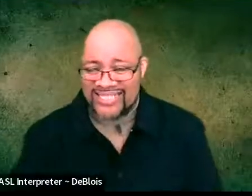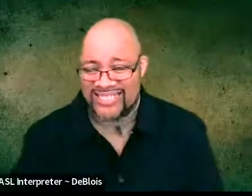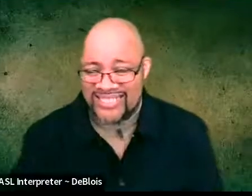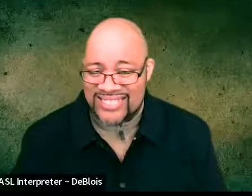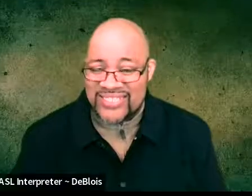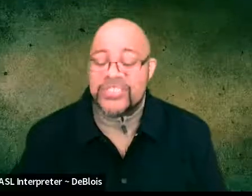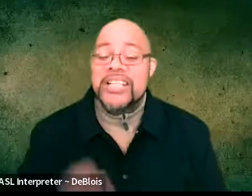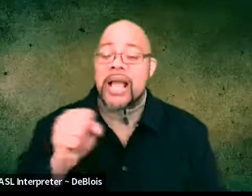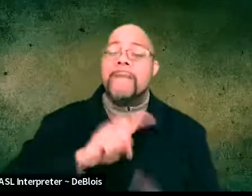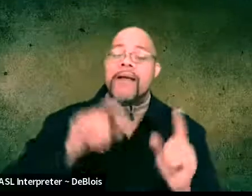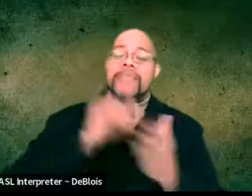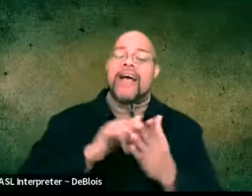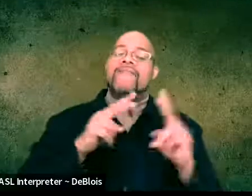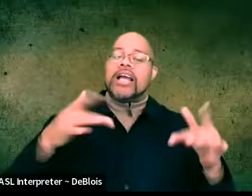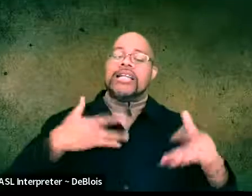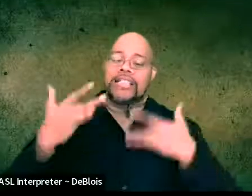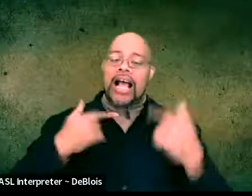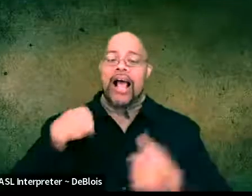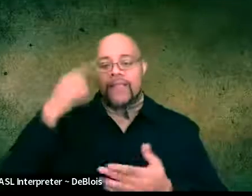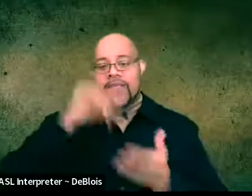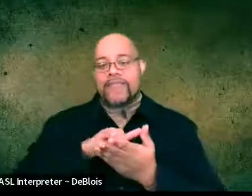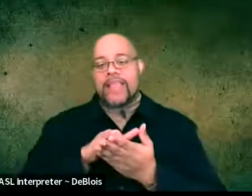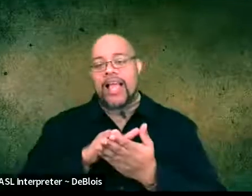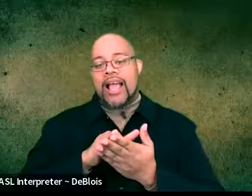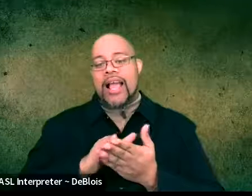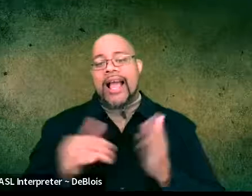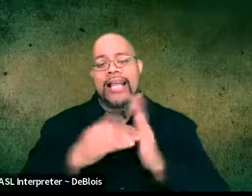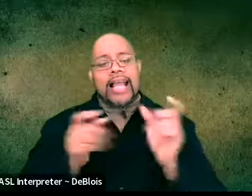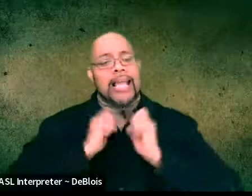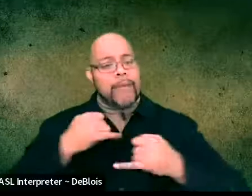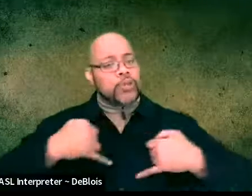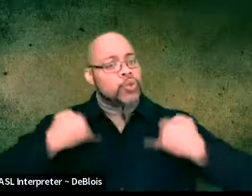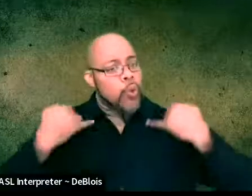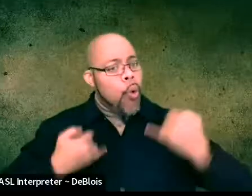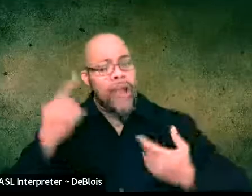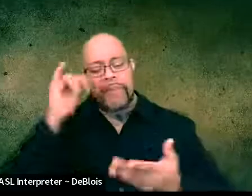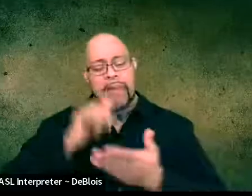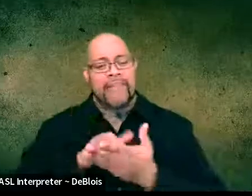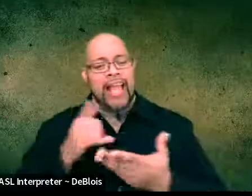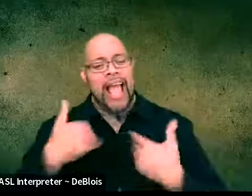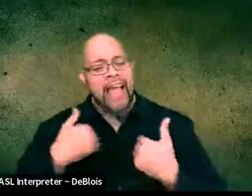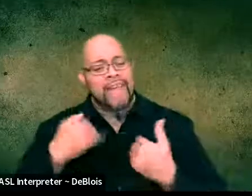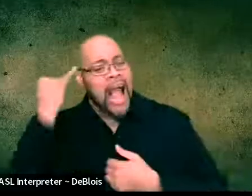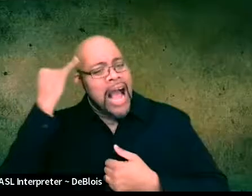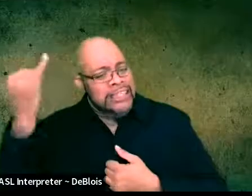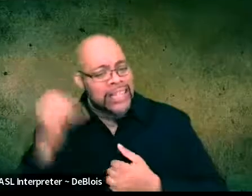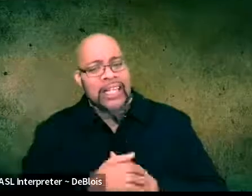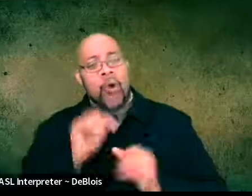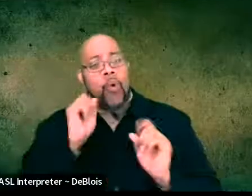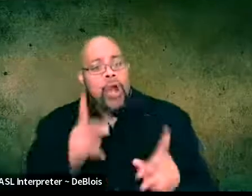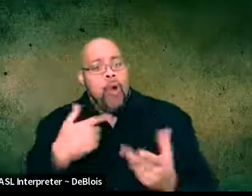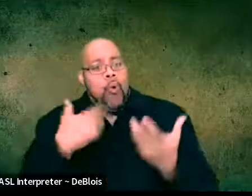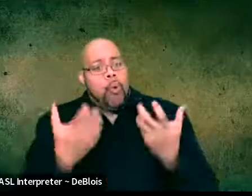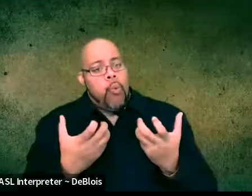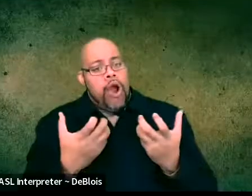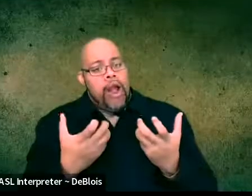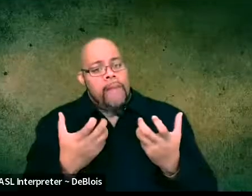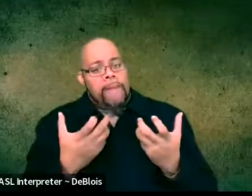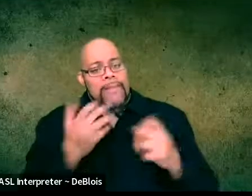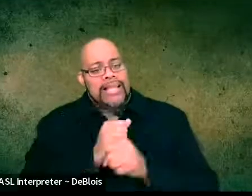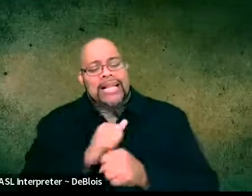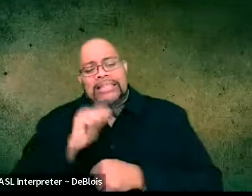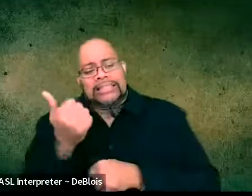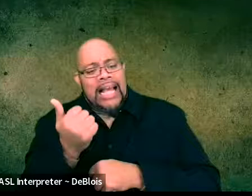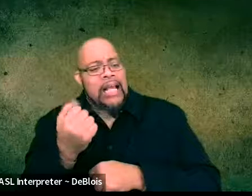So yeah, but that's very exciting. And I think, again, this just gives me joy to even think about having an idea of like, okay, we want to get 10